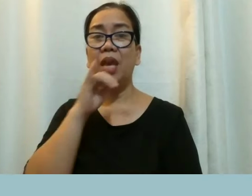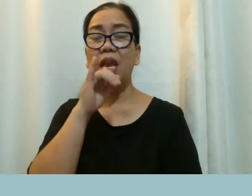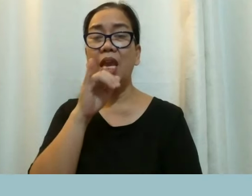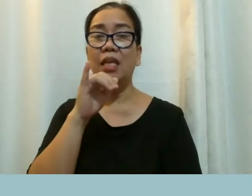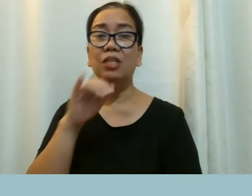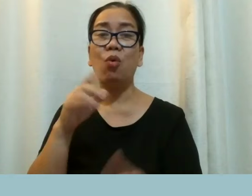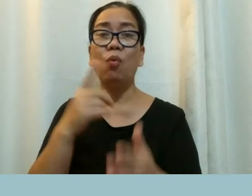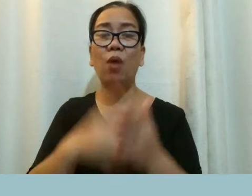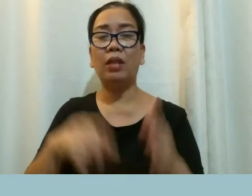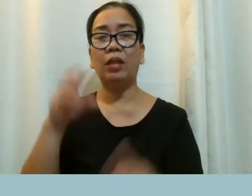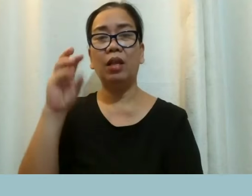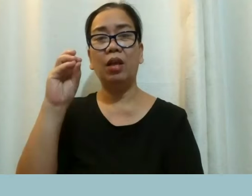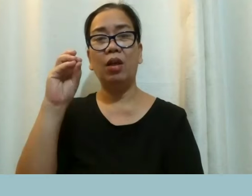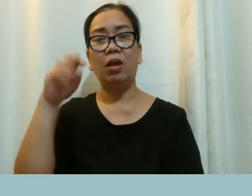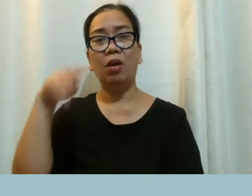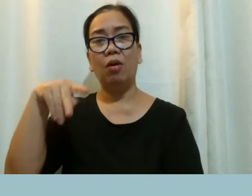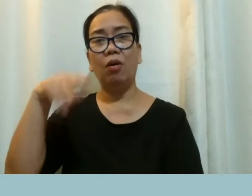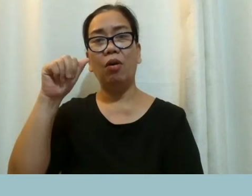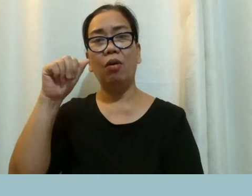bulb is what?